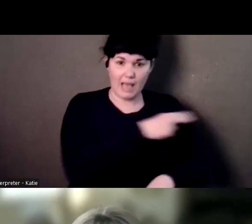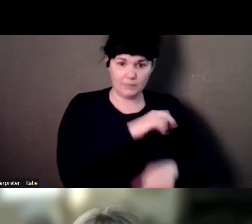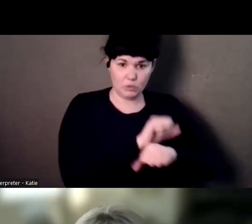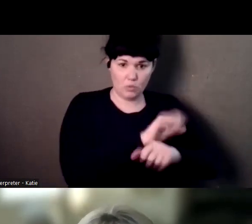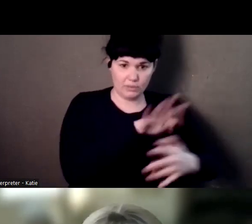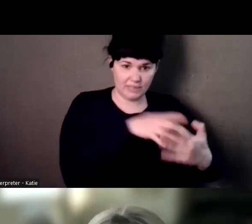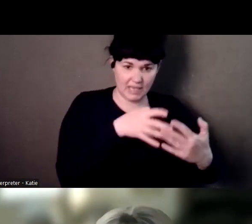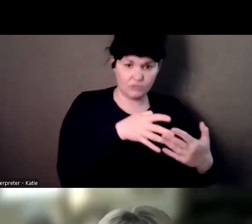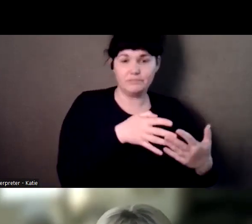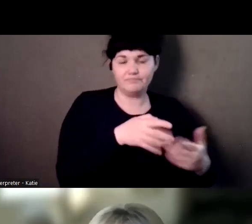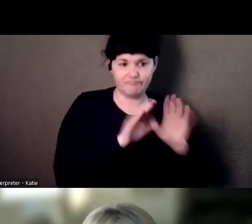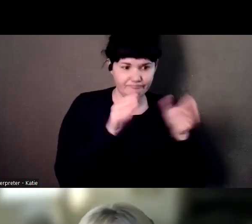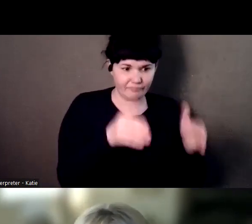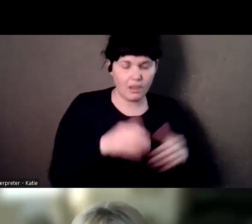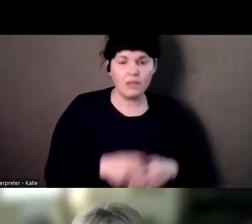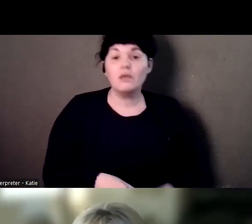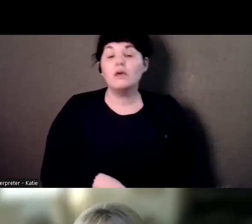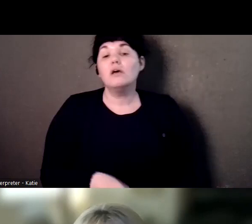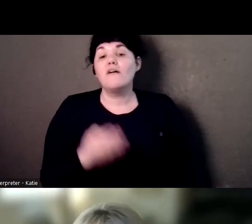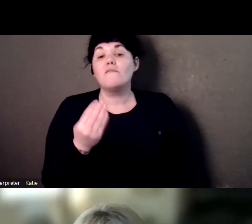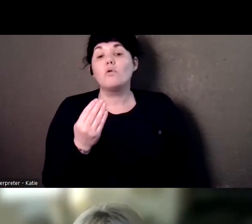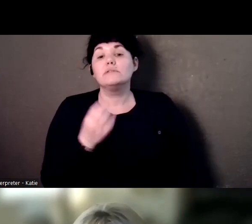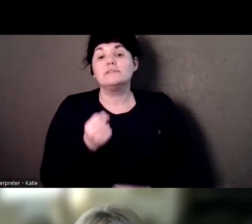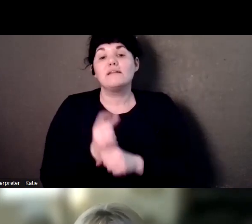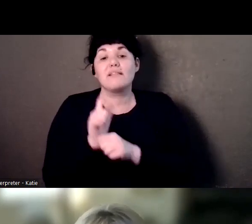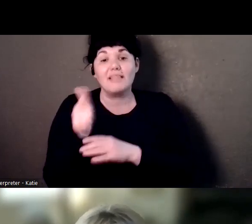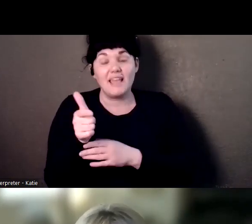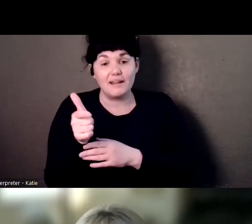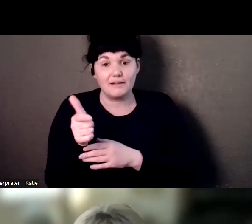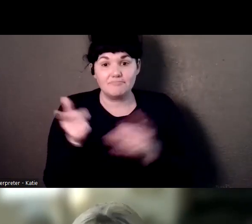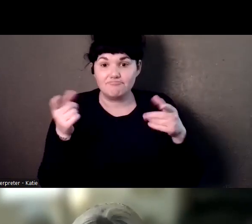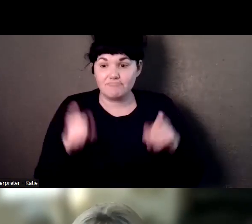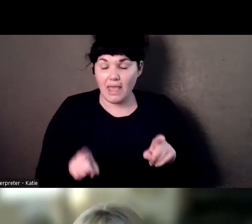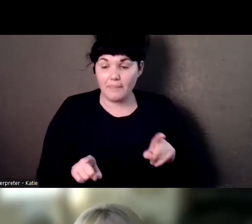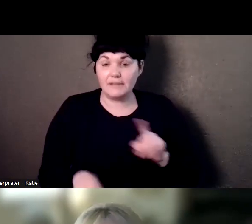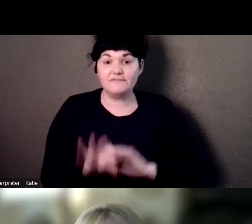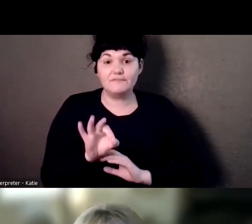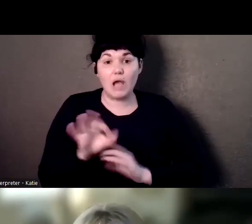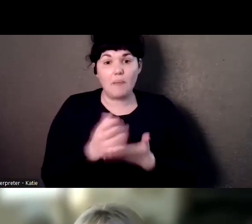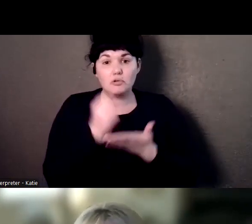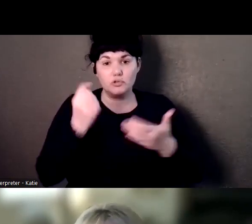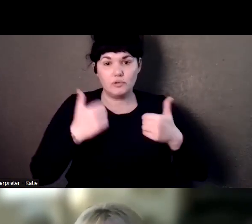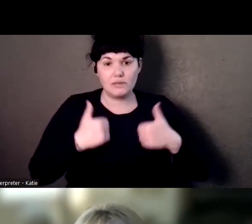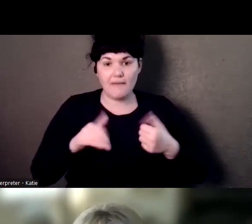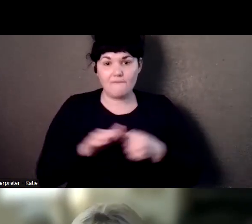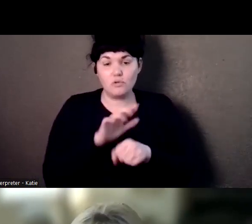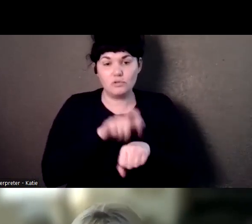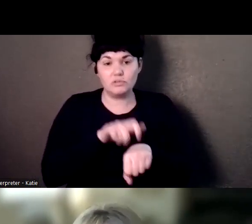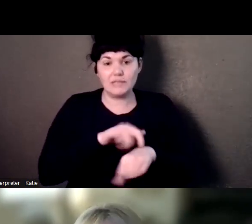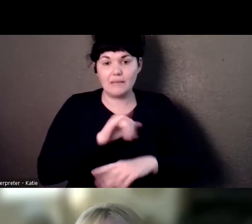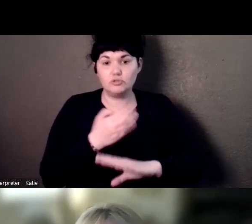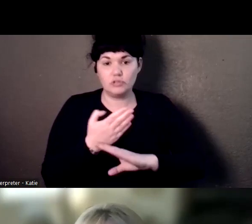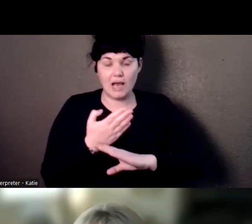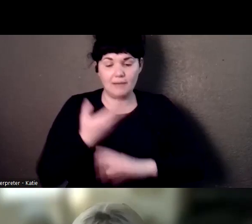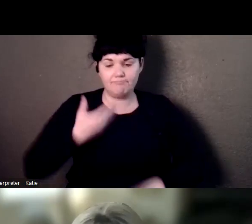forwarding 14 years, and an opportunity came my way to have a full-time job as a